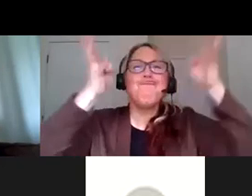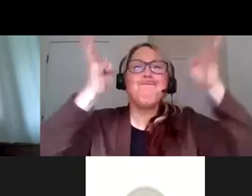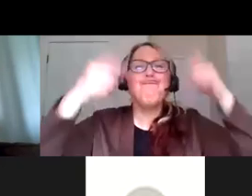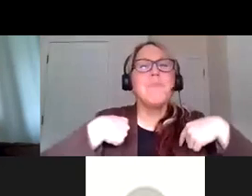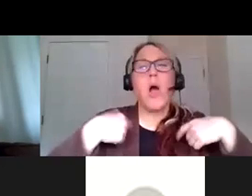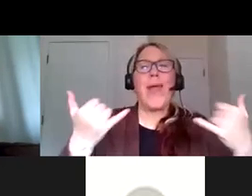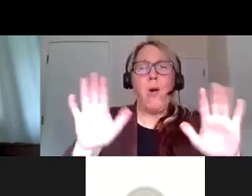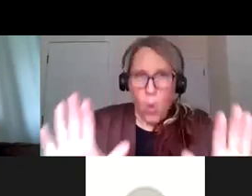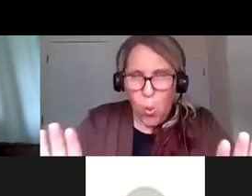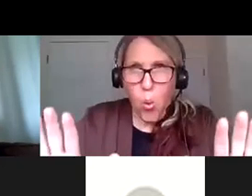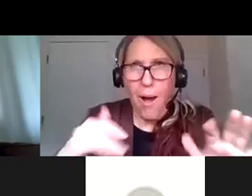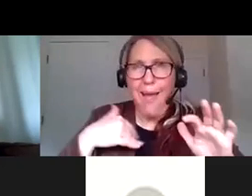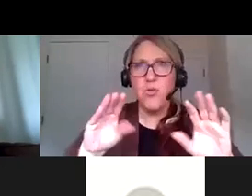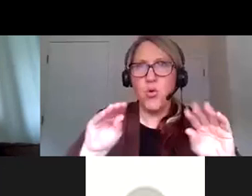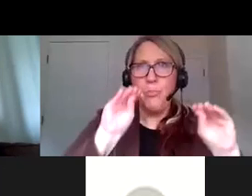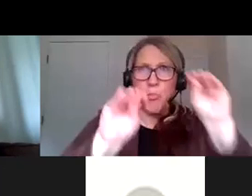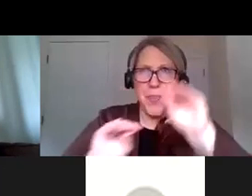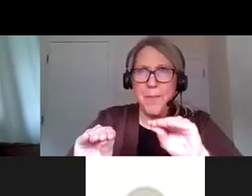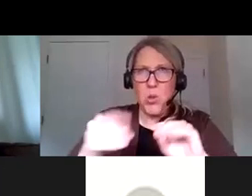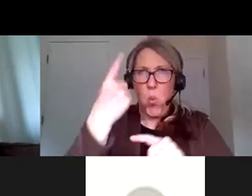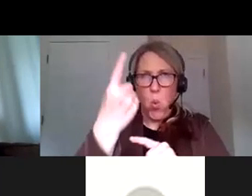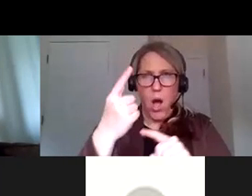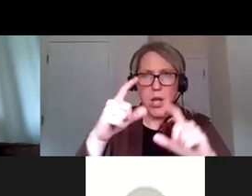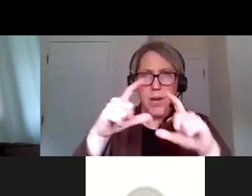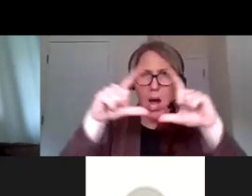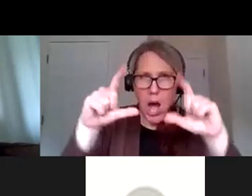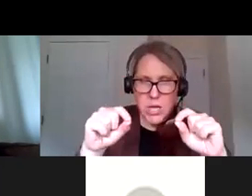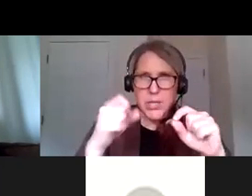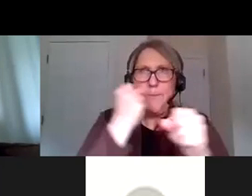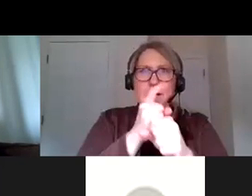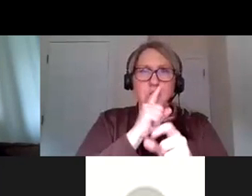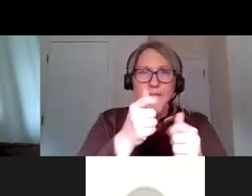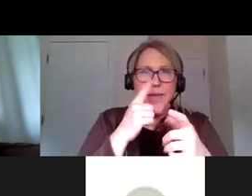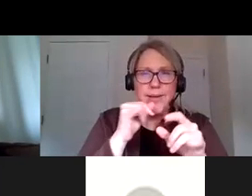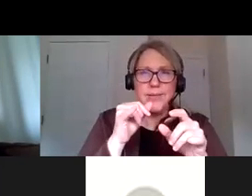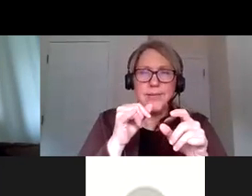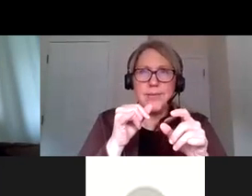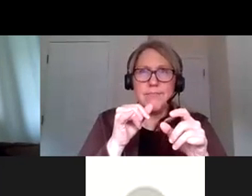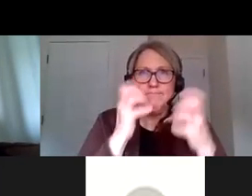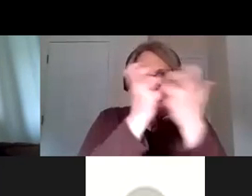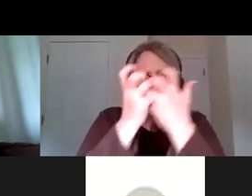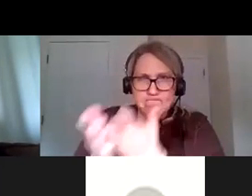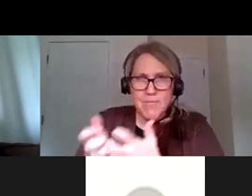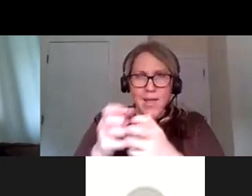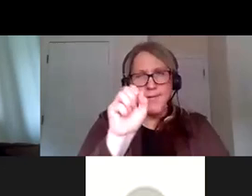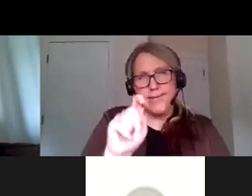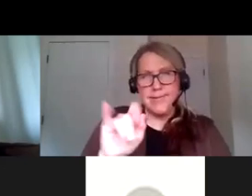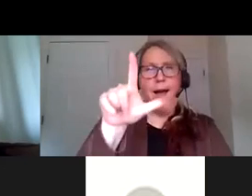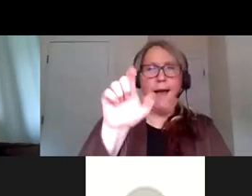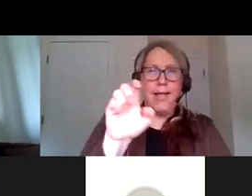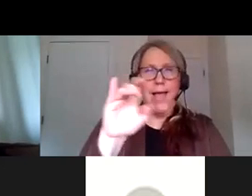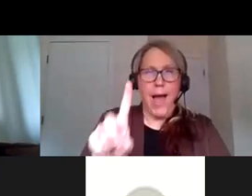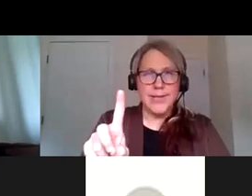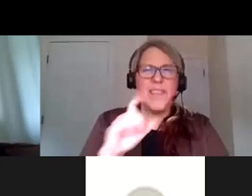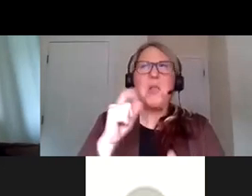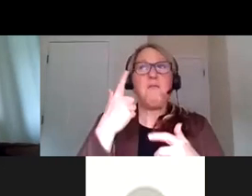now kind of put them into one box and then make sure that everything is stylized. So for me, that's probably going to be the biggest challenge.